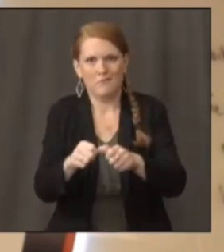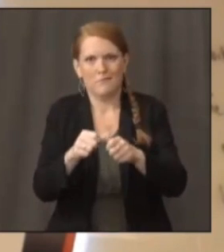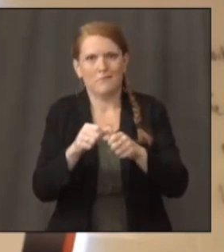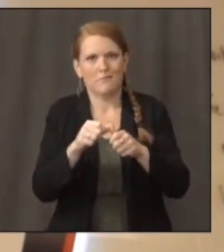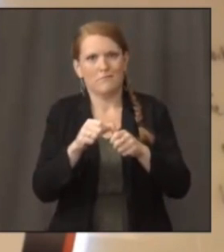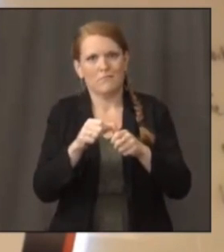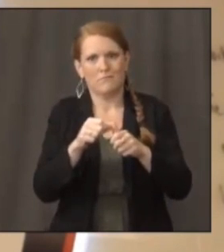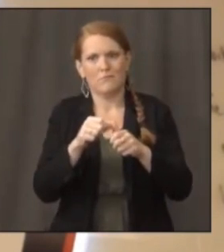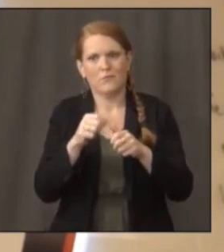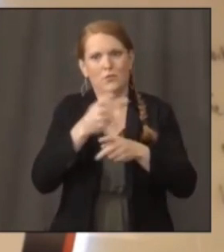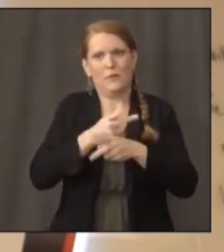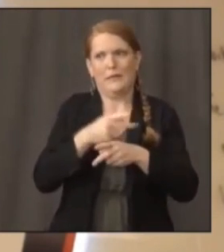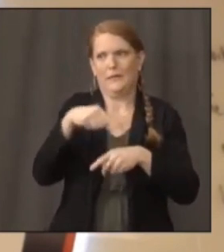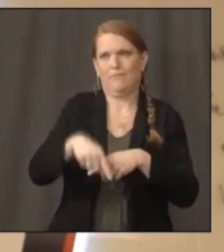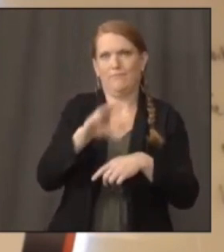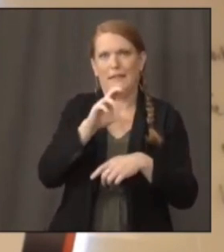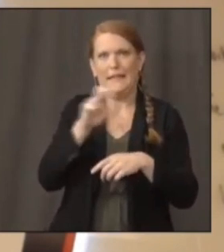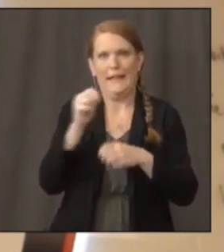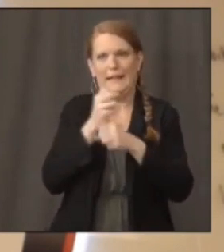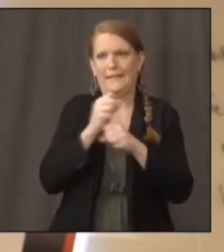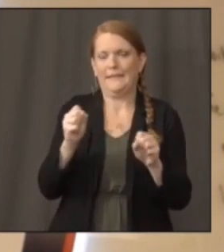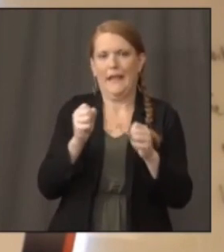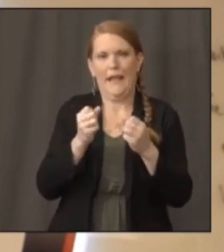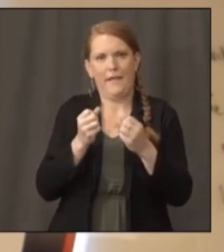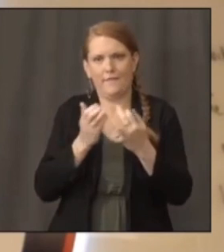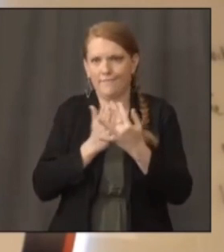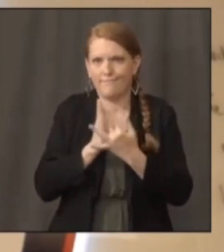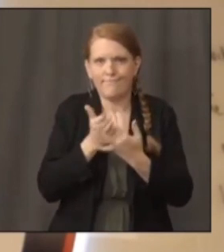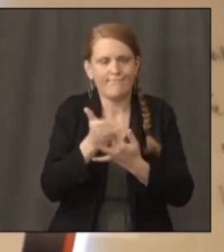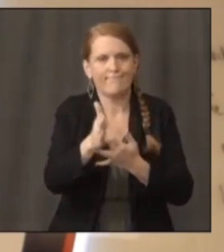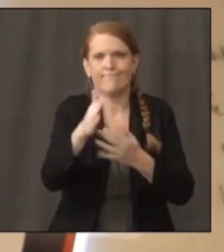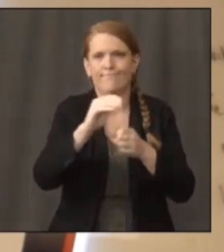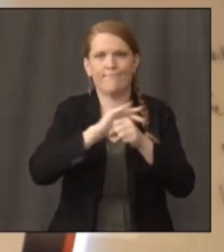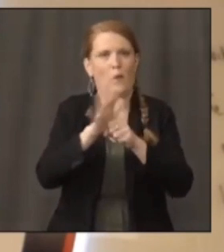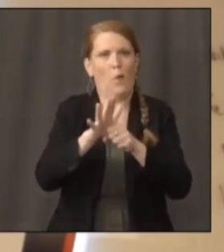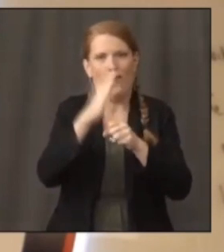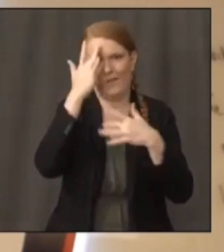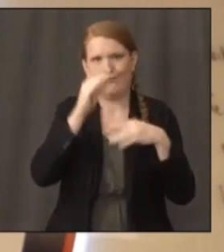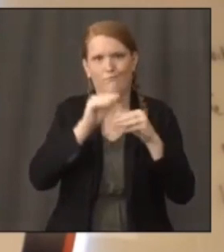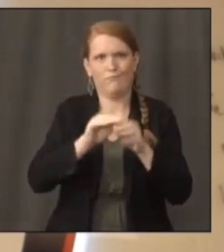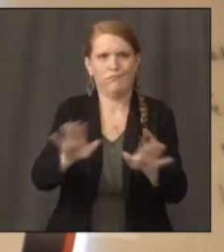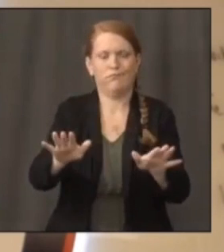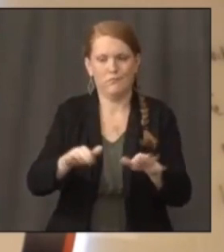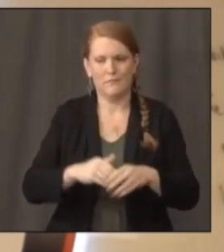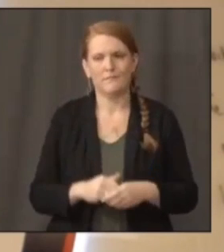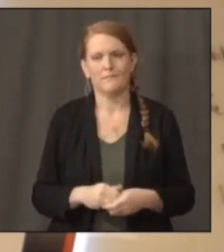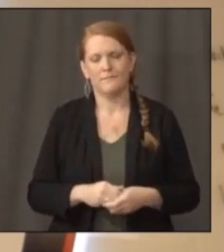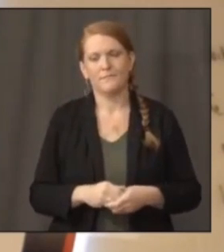safe, throughout this COVID-19 pandemic.